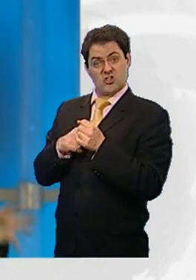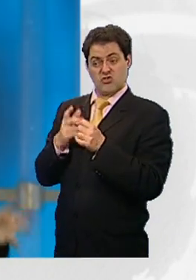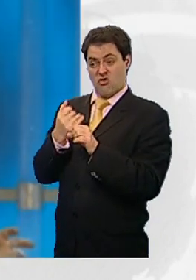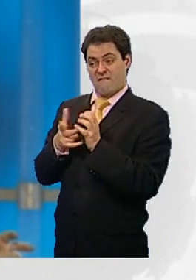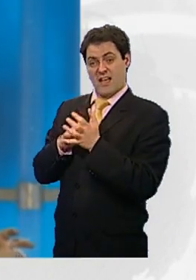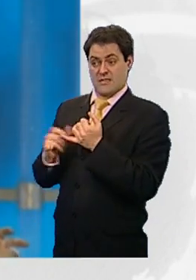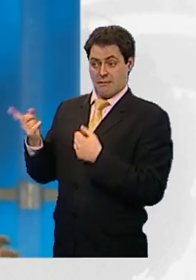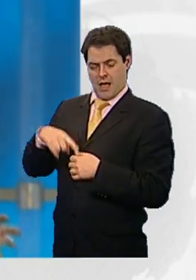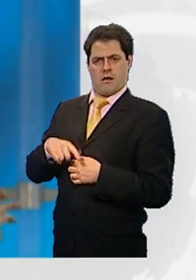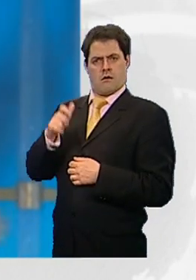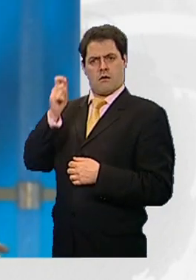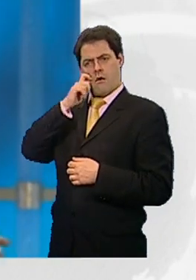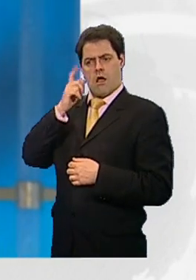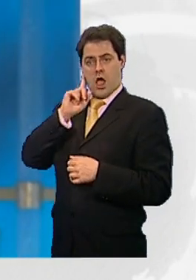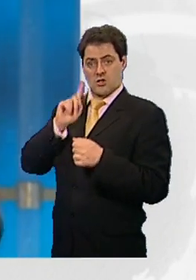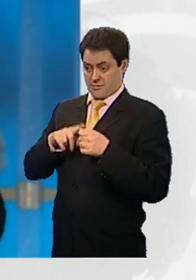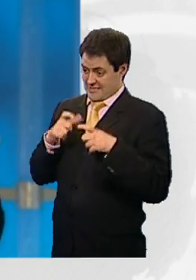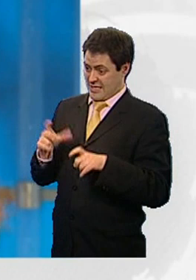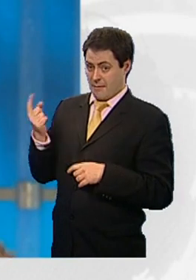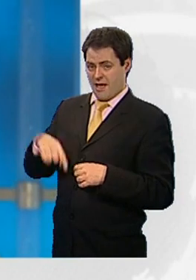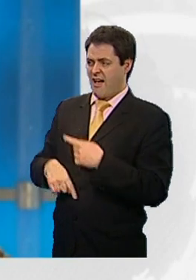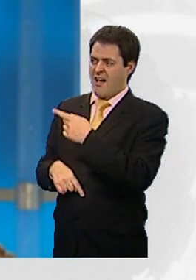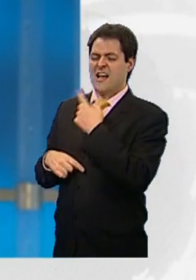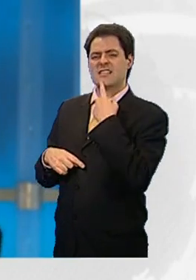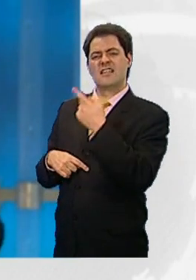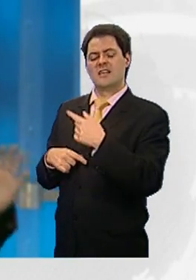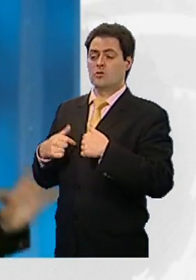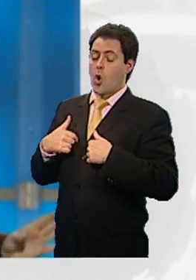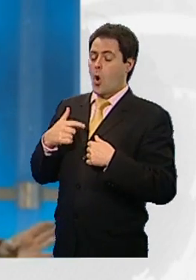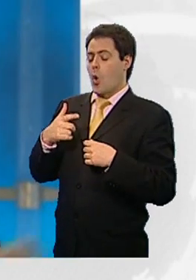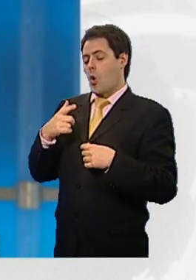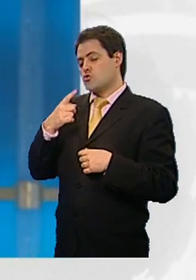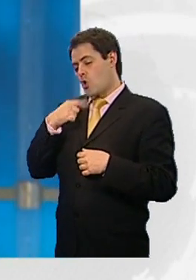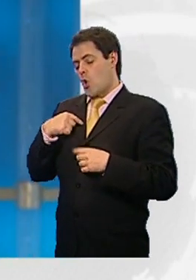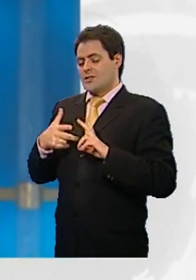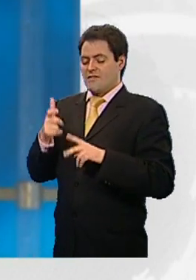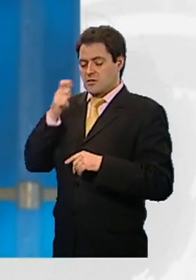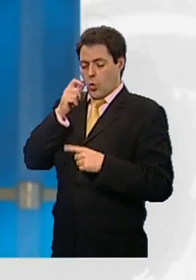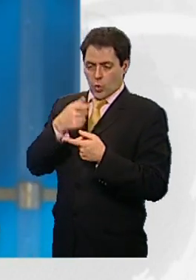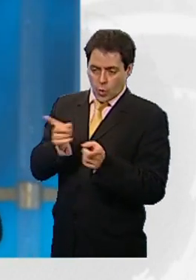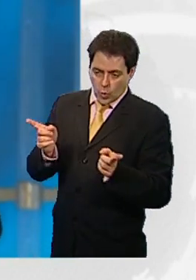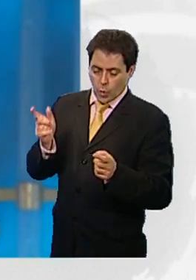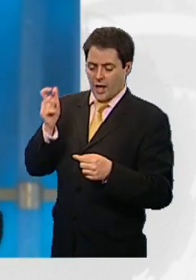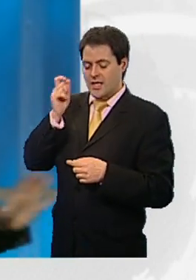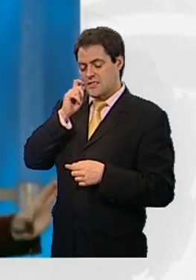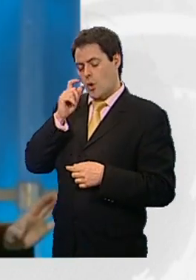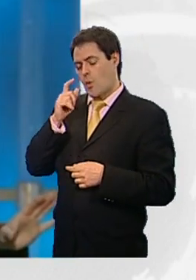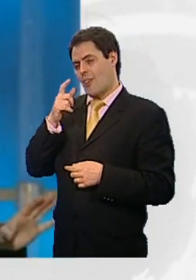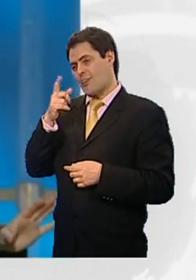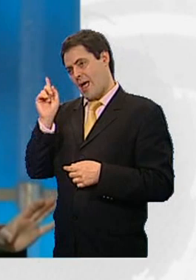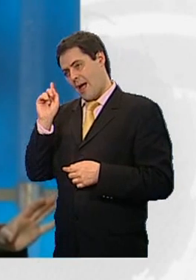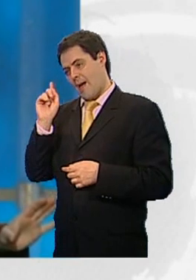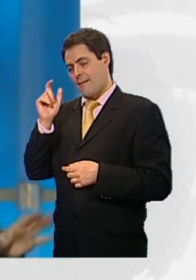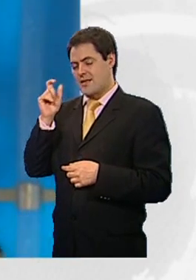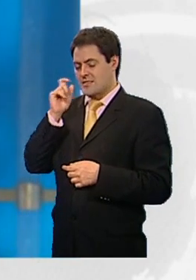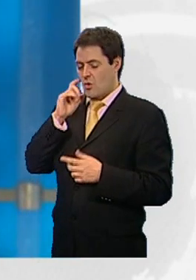year. Now, the Hollywood Foreign Press have warned me that if I insult any of you, or any of them, or offend any viewers, or